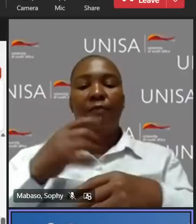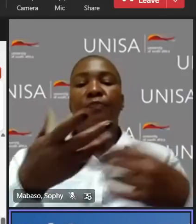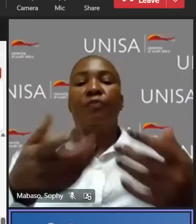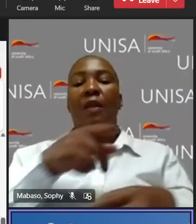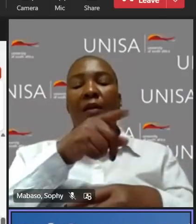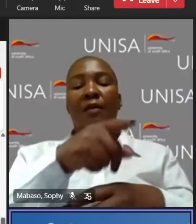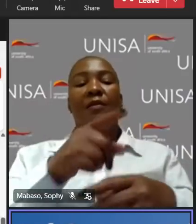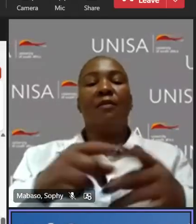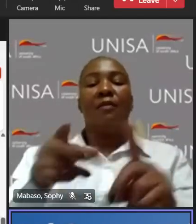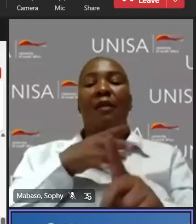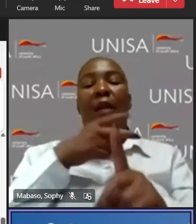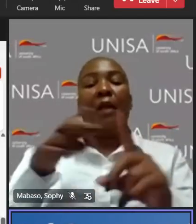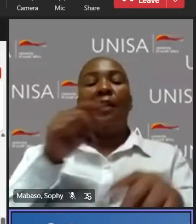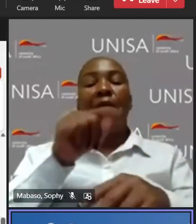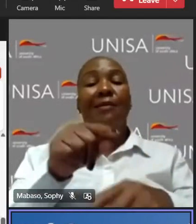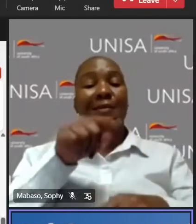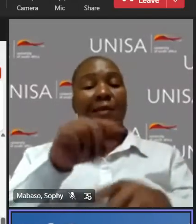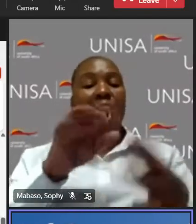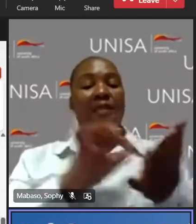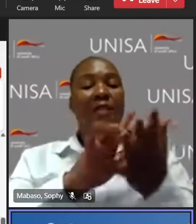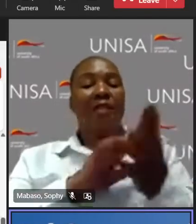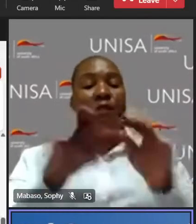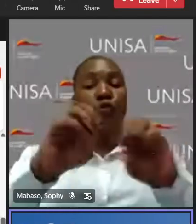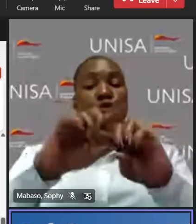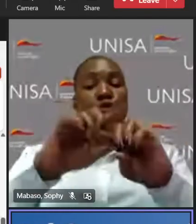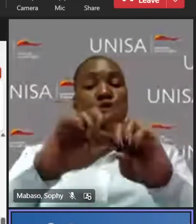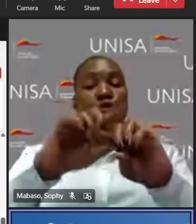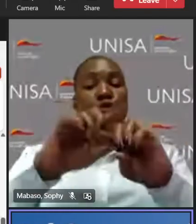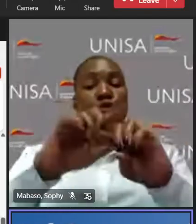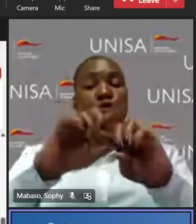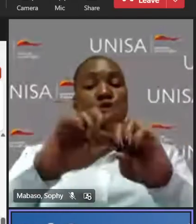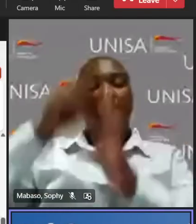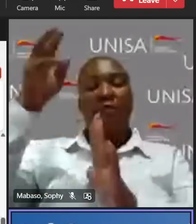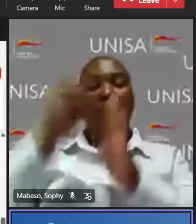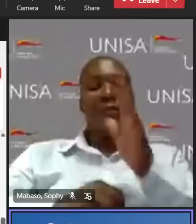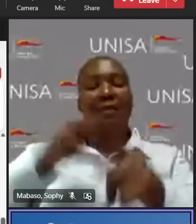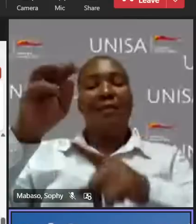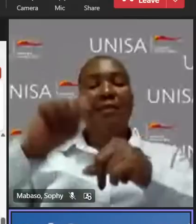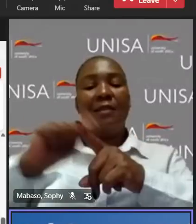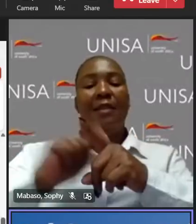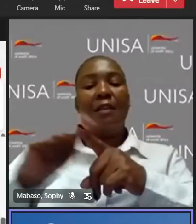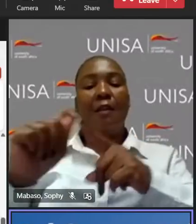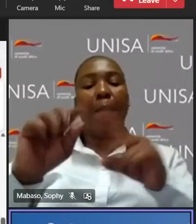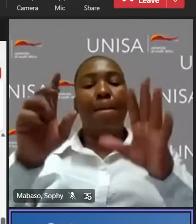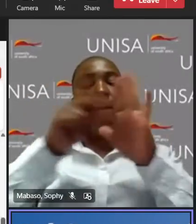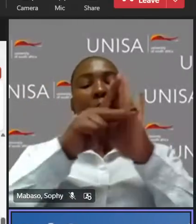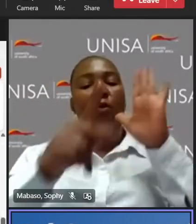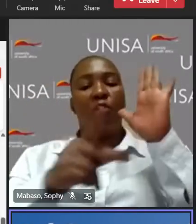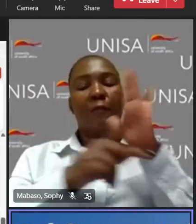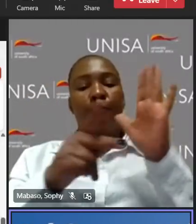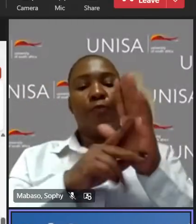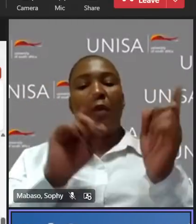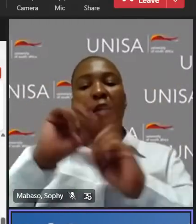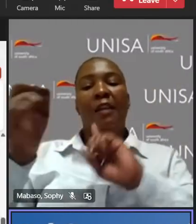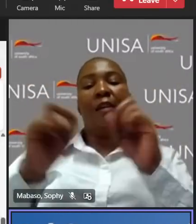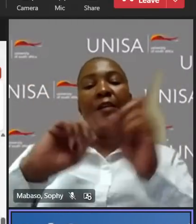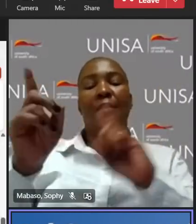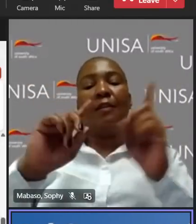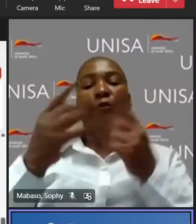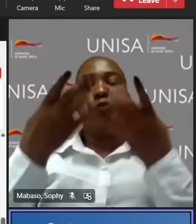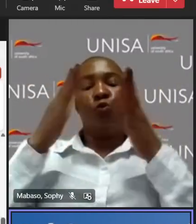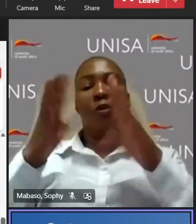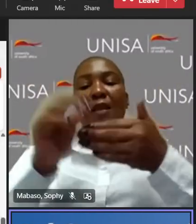section of student social development, we also do training programs, and I spoke about student